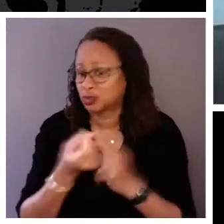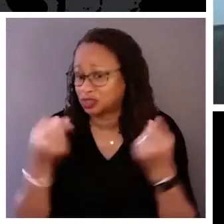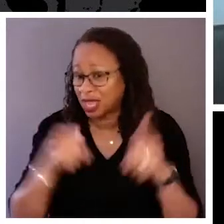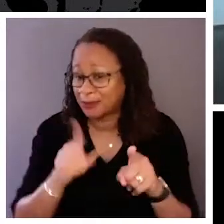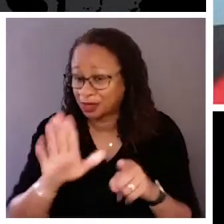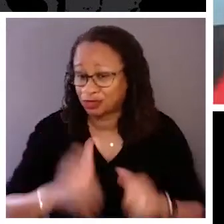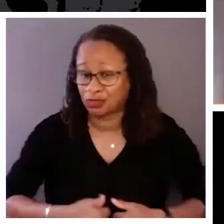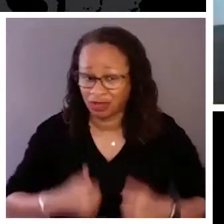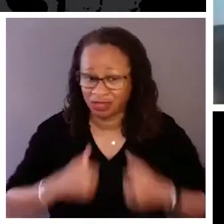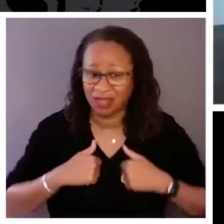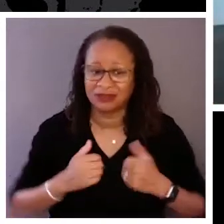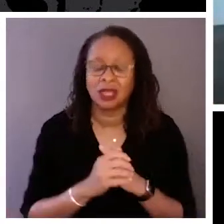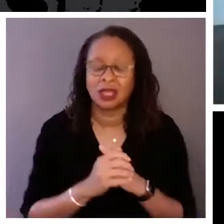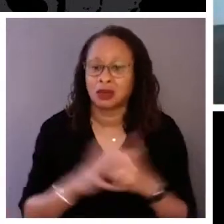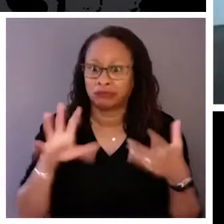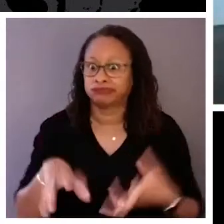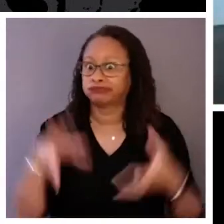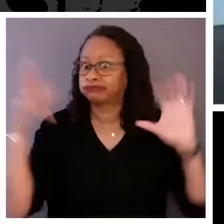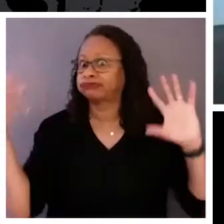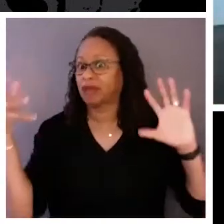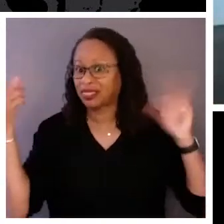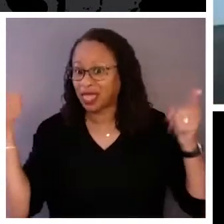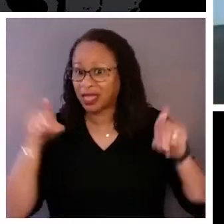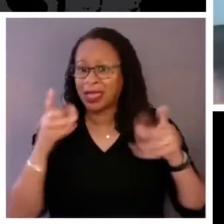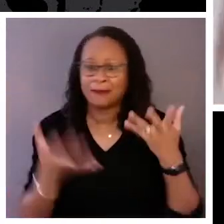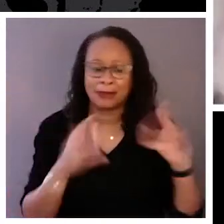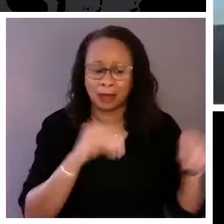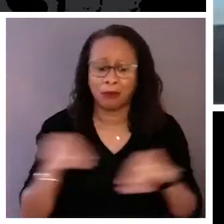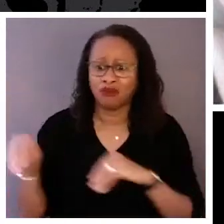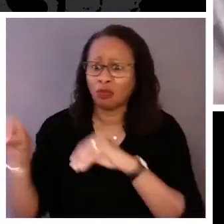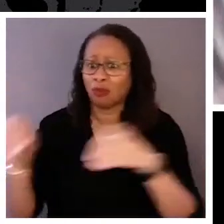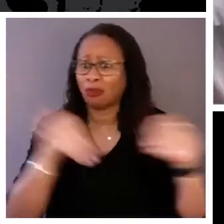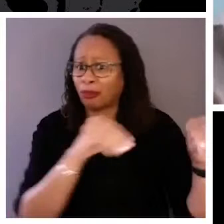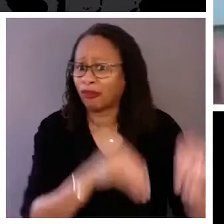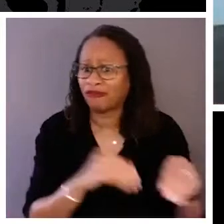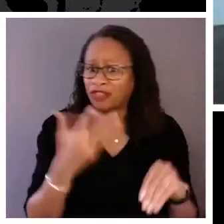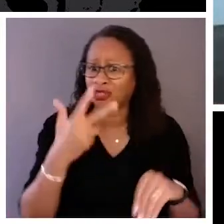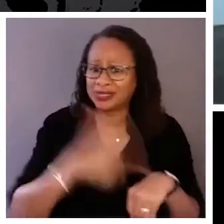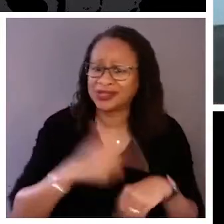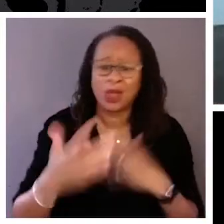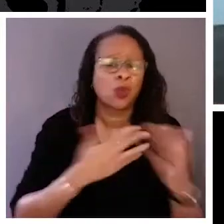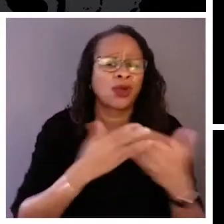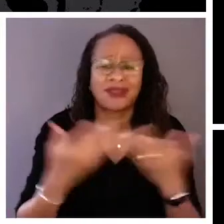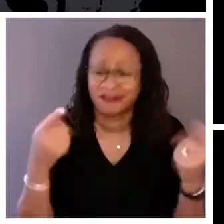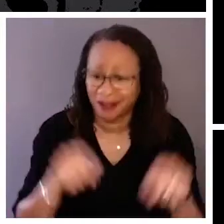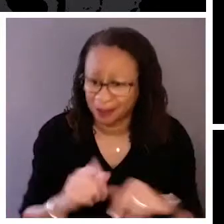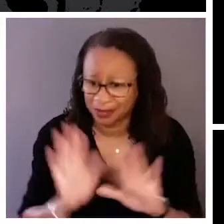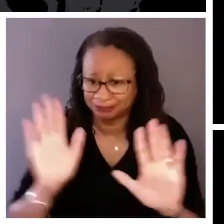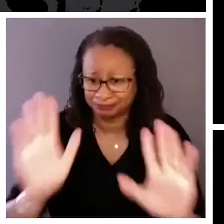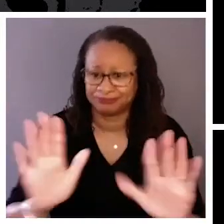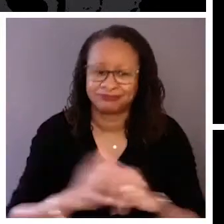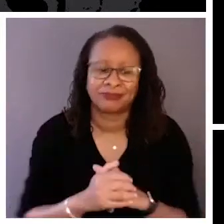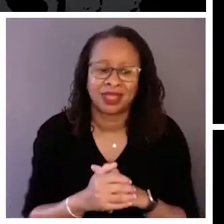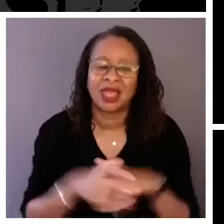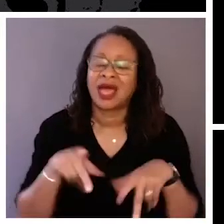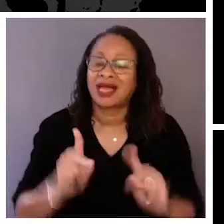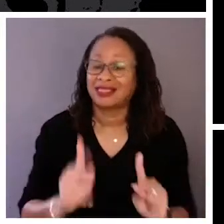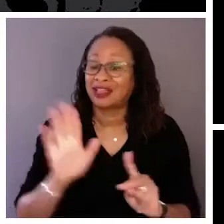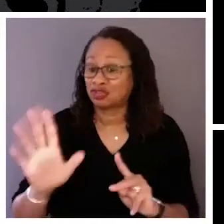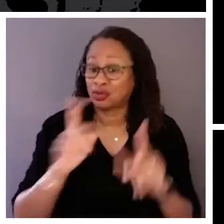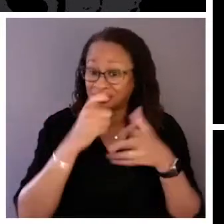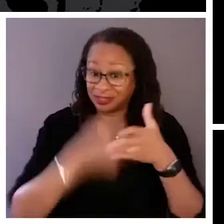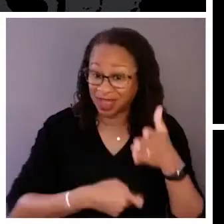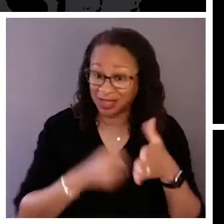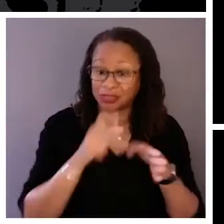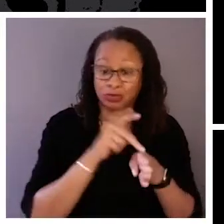life, or upheaval. Maybe you had to move 3 times, whatever it was. Let your tax professional or